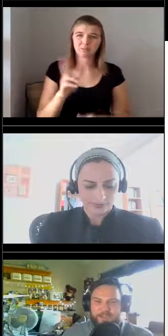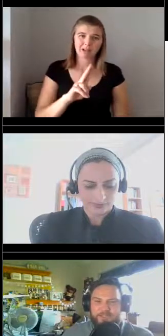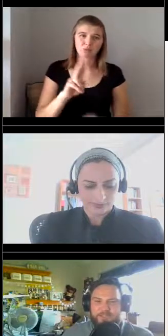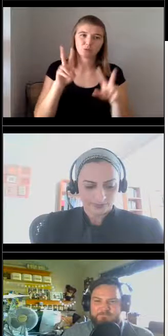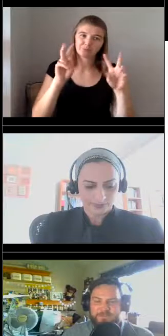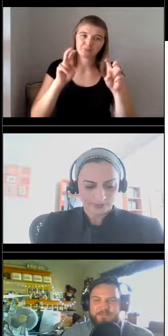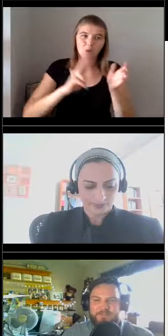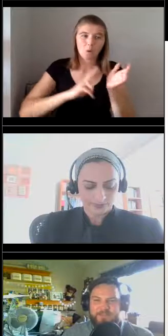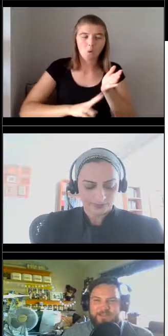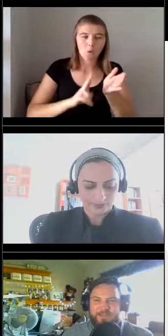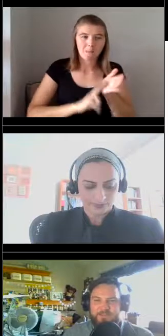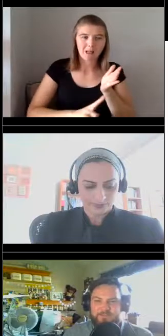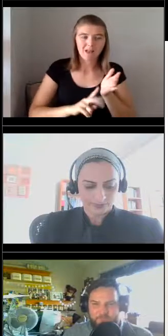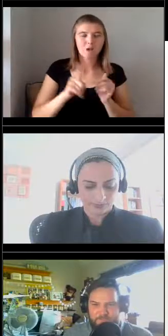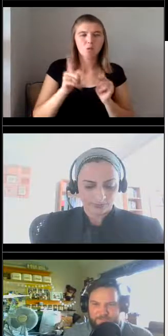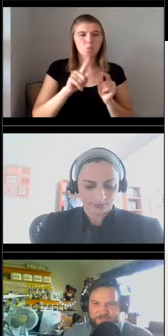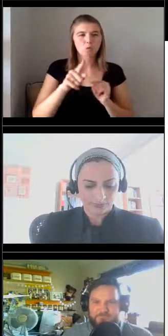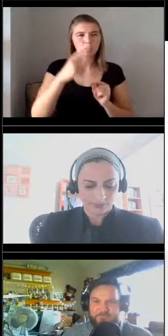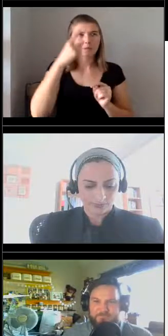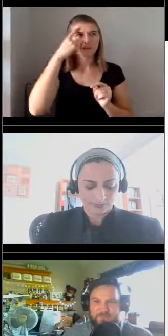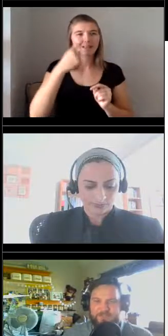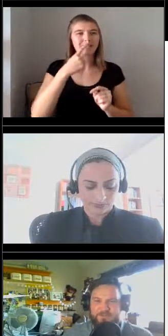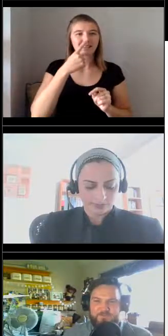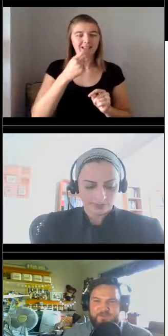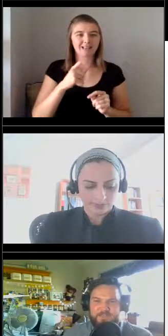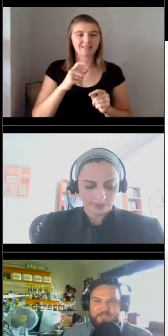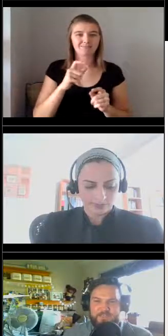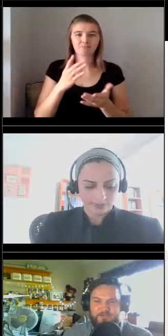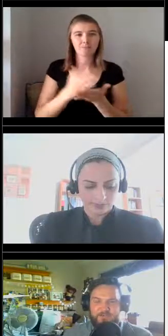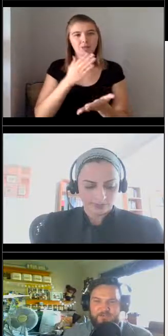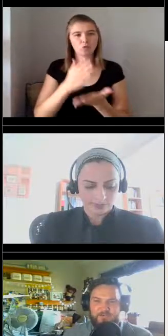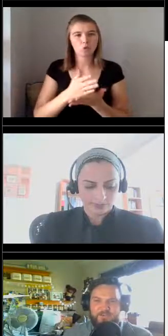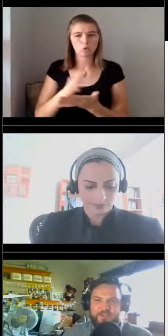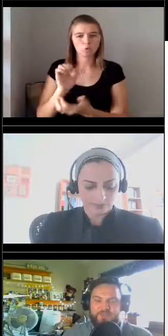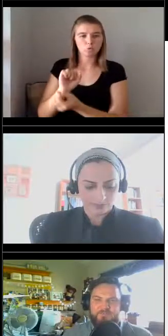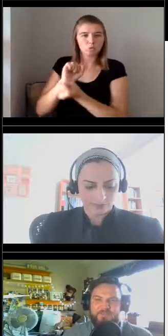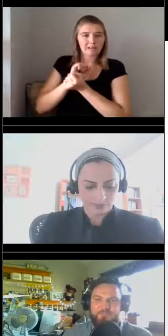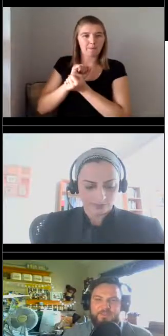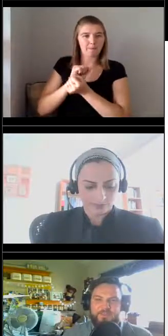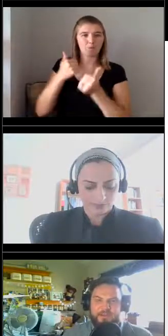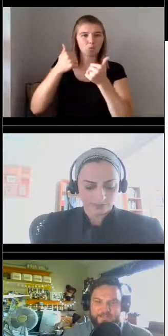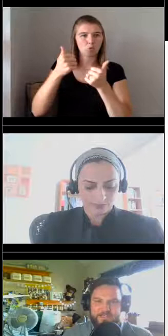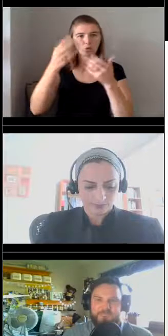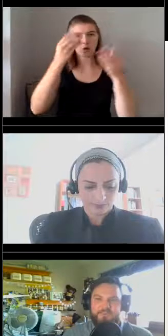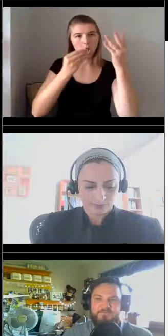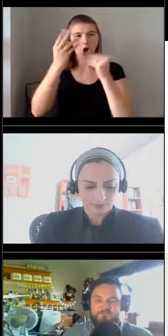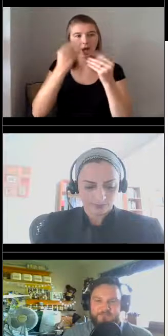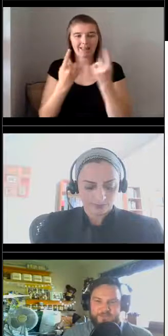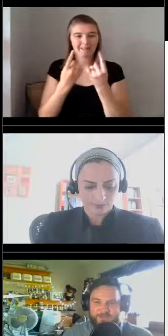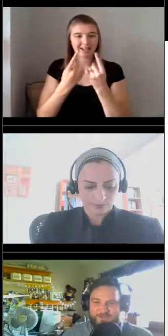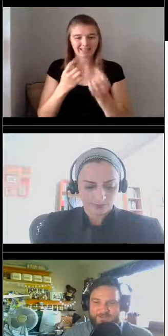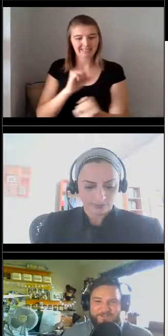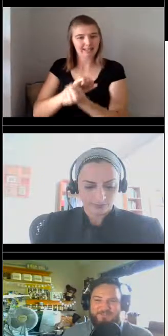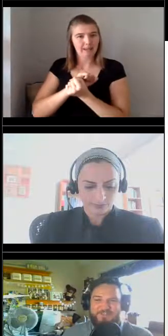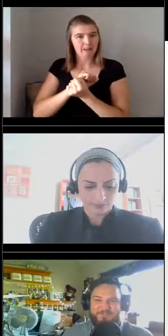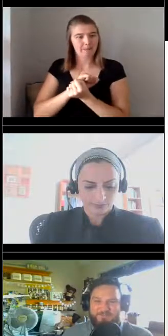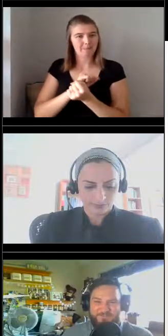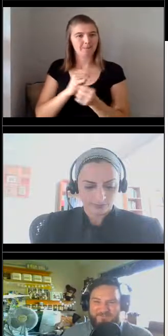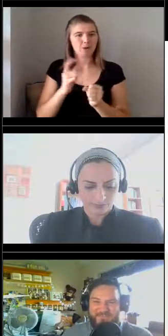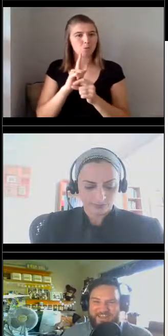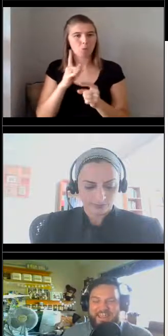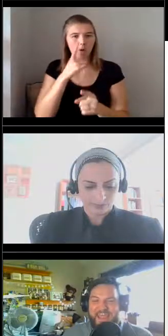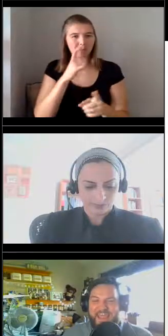of the best bits of learning, the best things we've learned, all the good things from isolation, from social